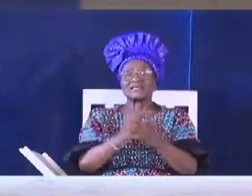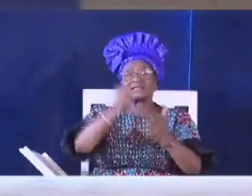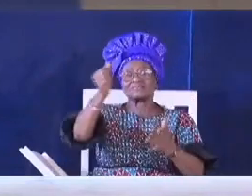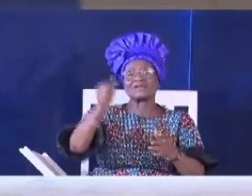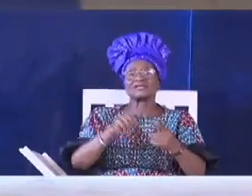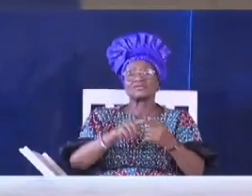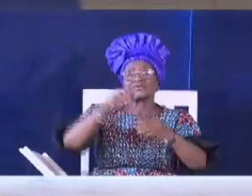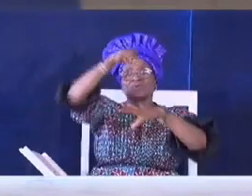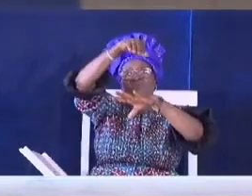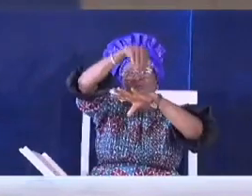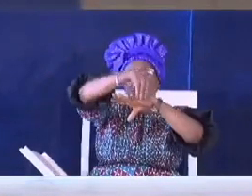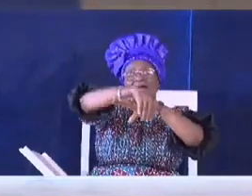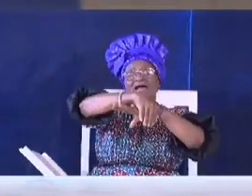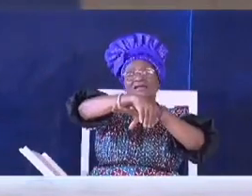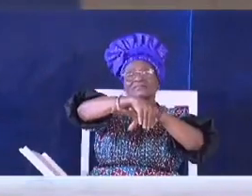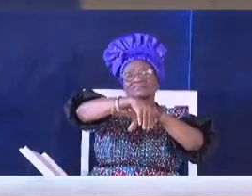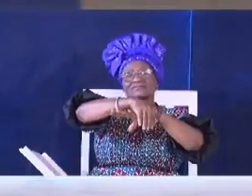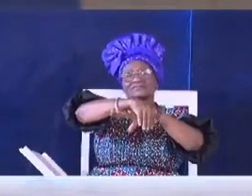Tonight,